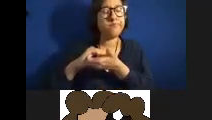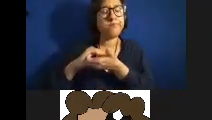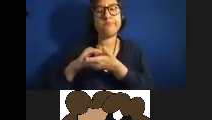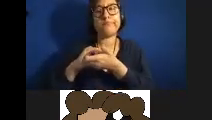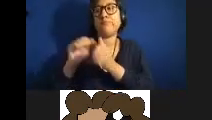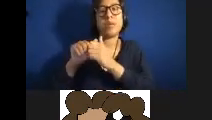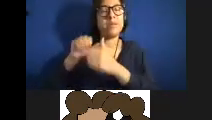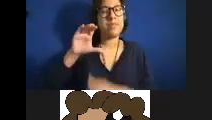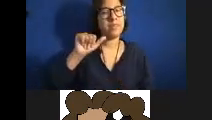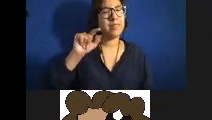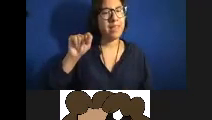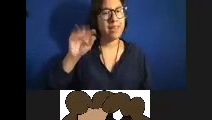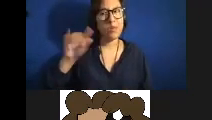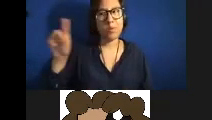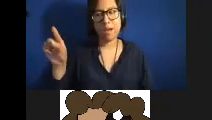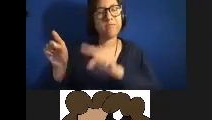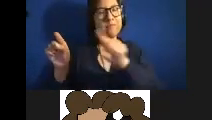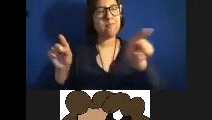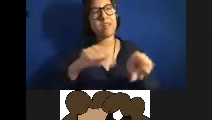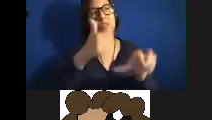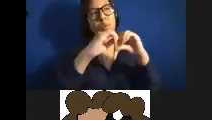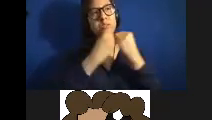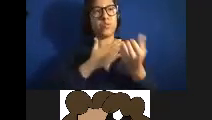911 and others who are at the forefront of this work.